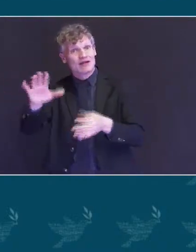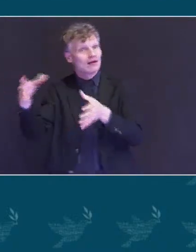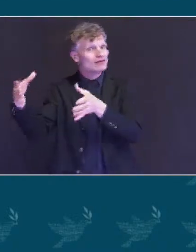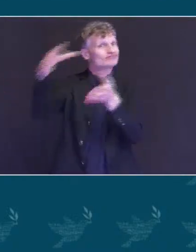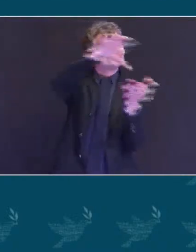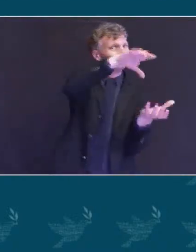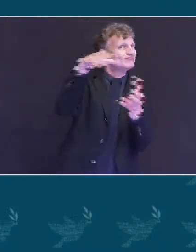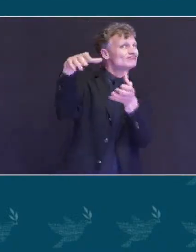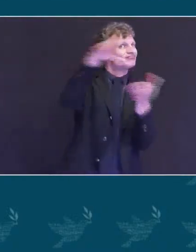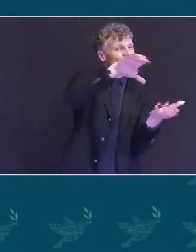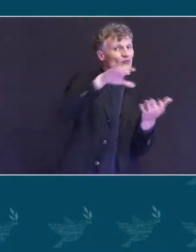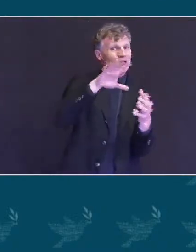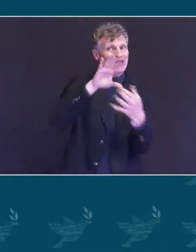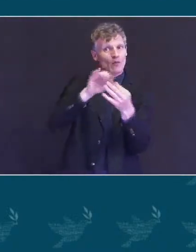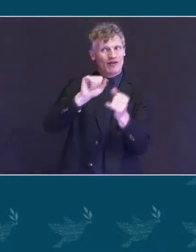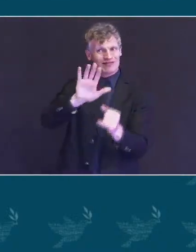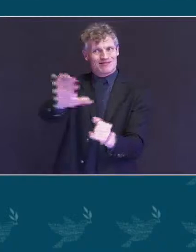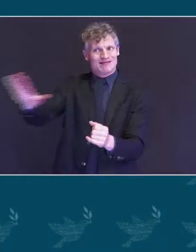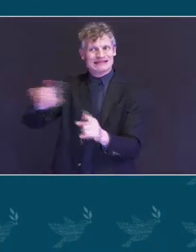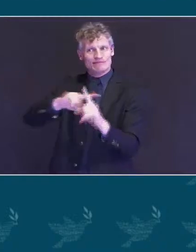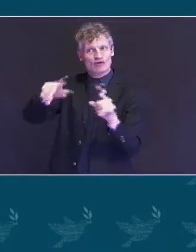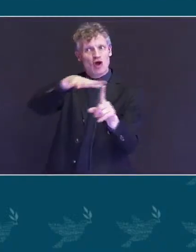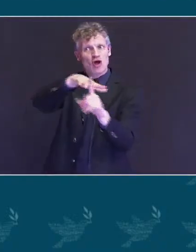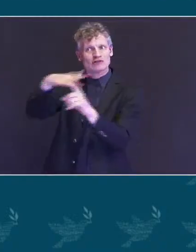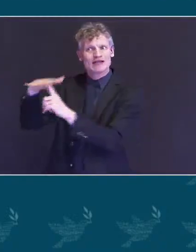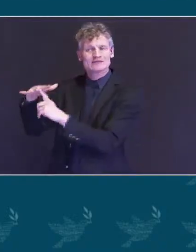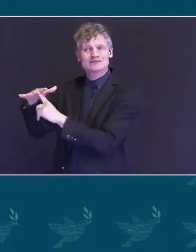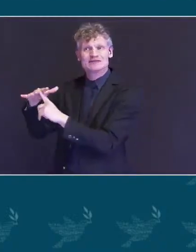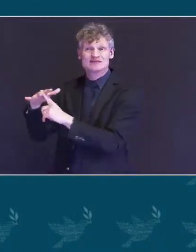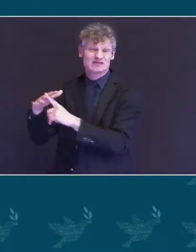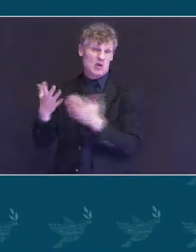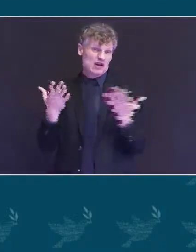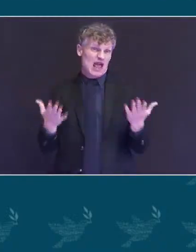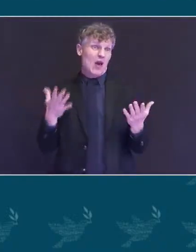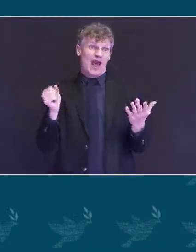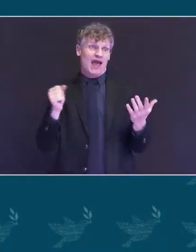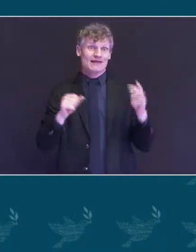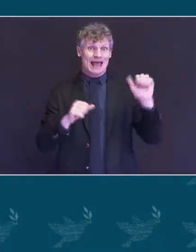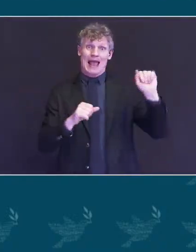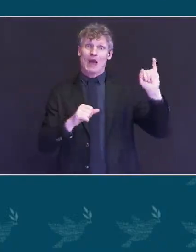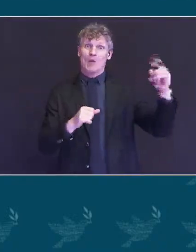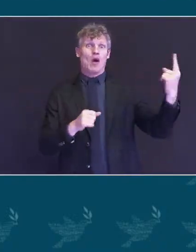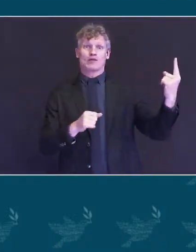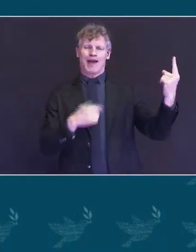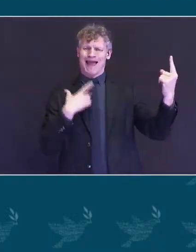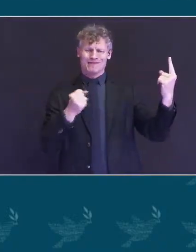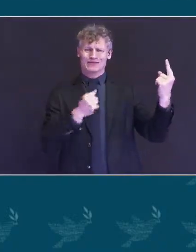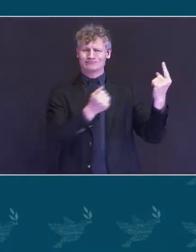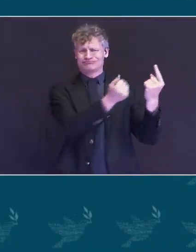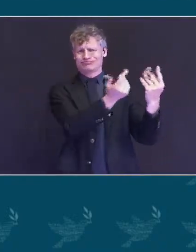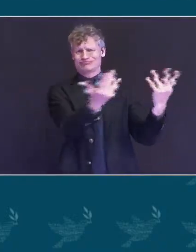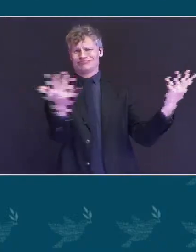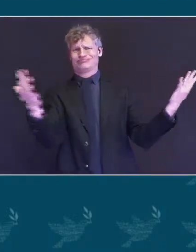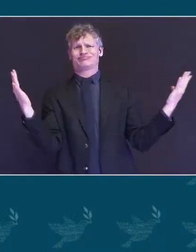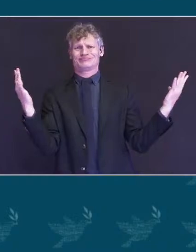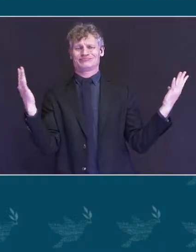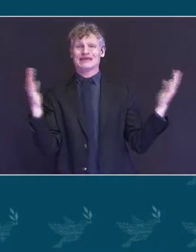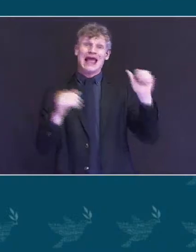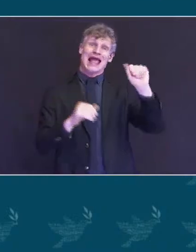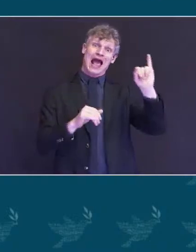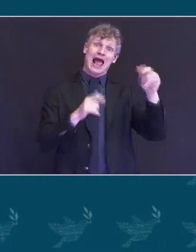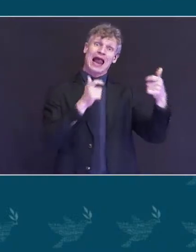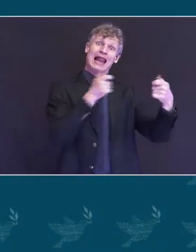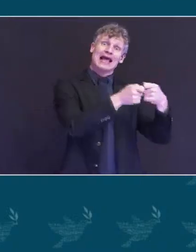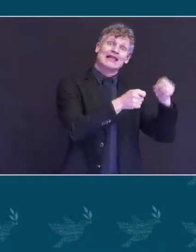why we have all sorts of AI which is specific and developed every day for specific